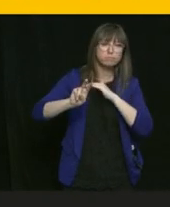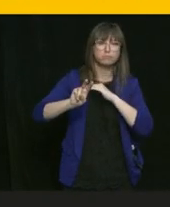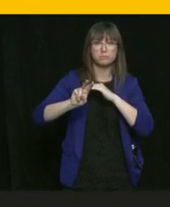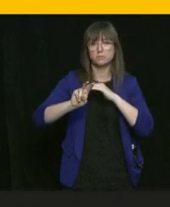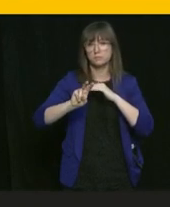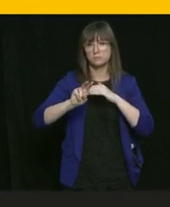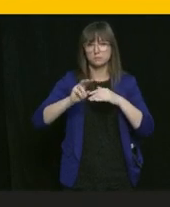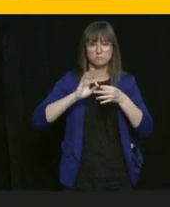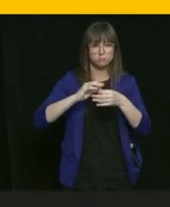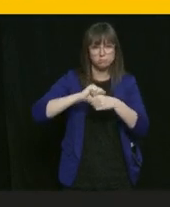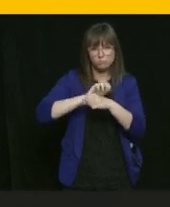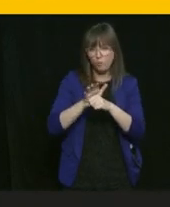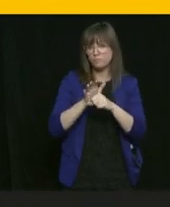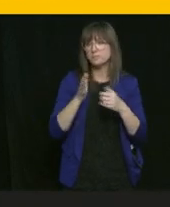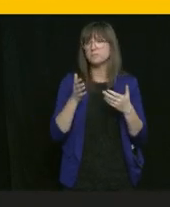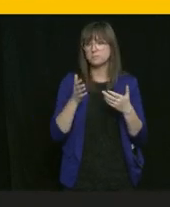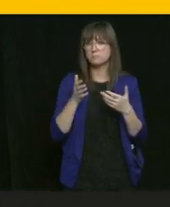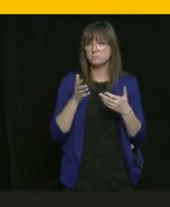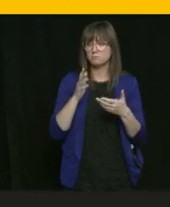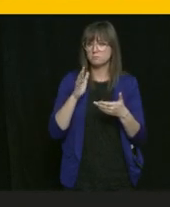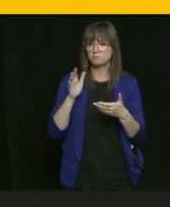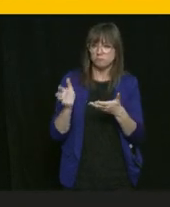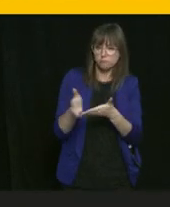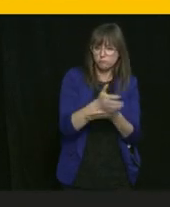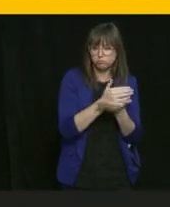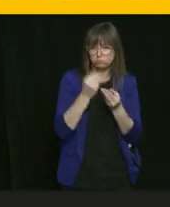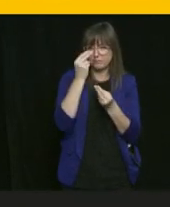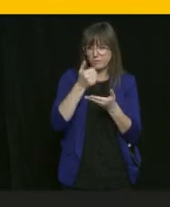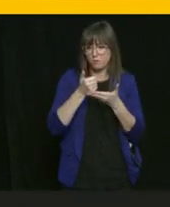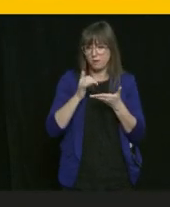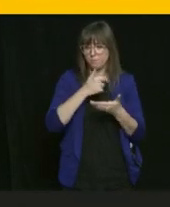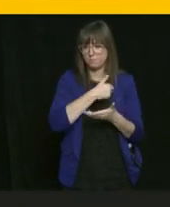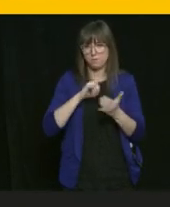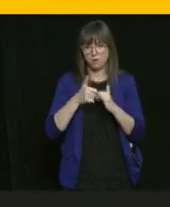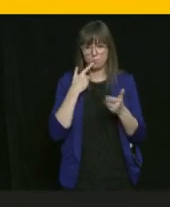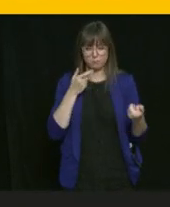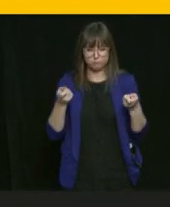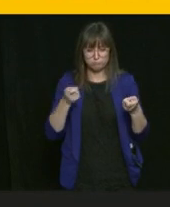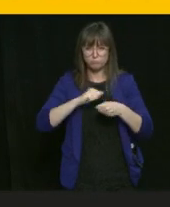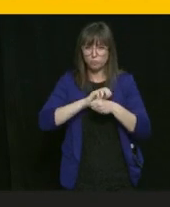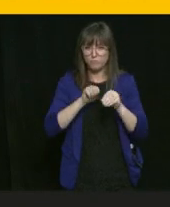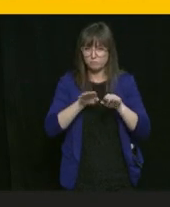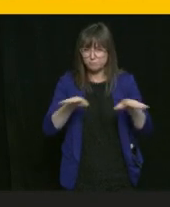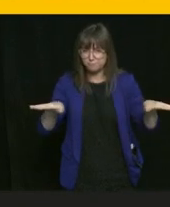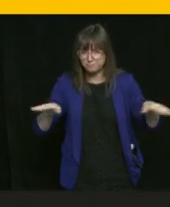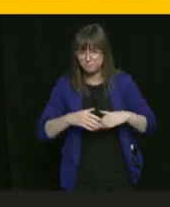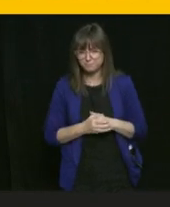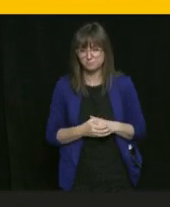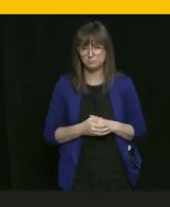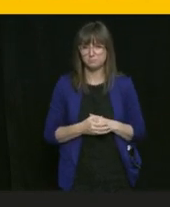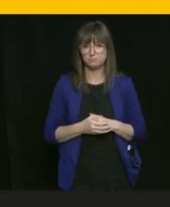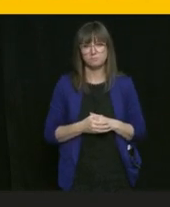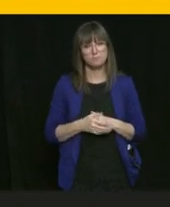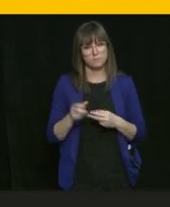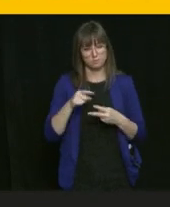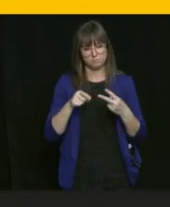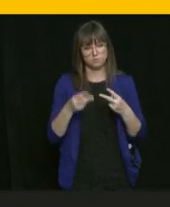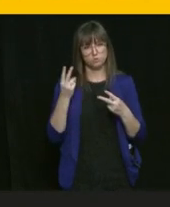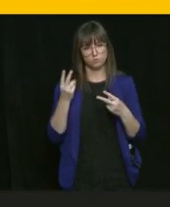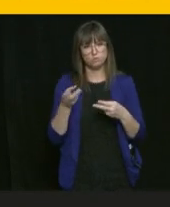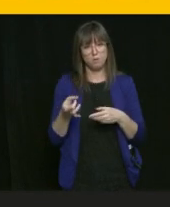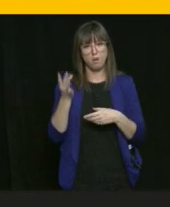work that informs the ongoing management of COVID-19 in Canada. Canada has marked two tragic